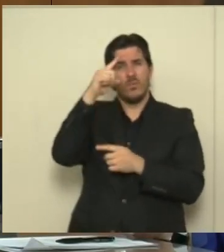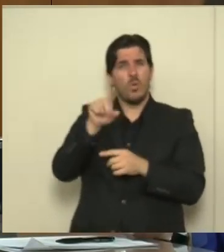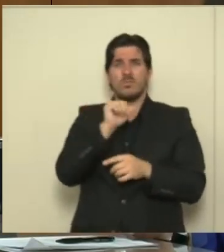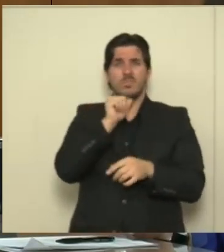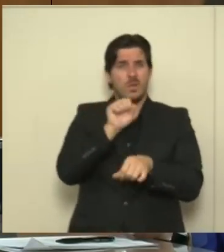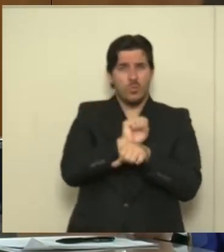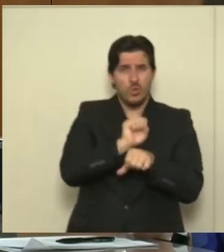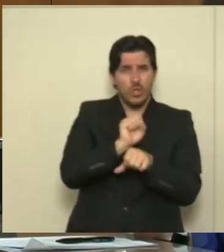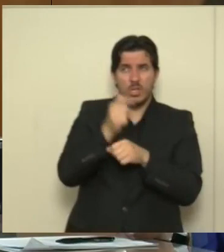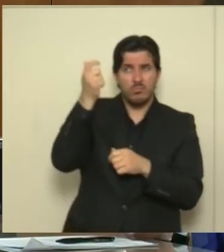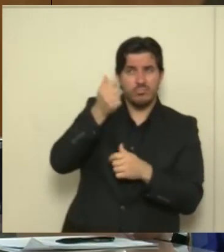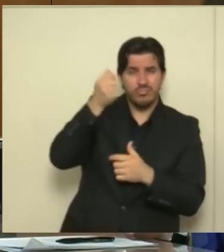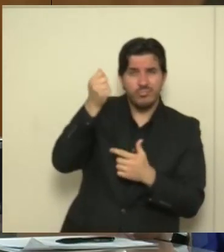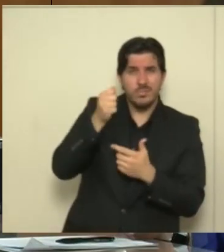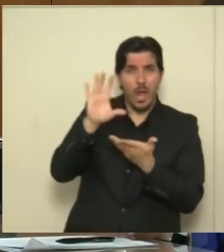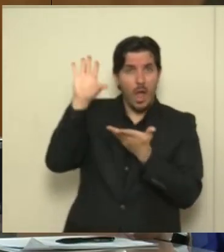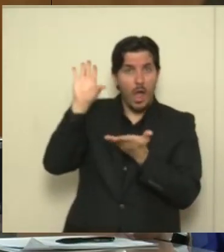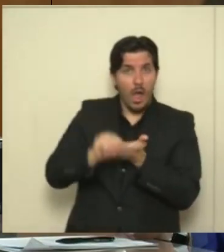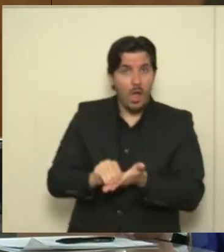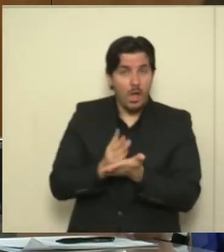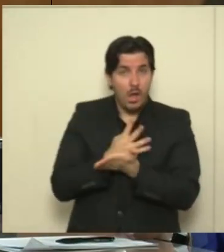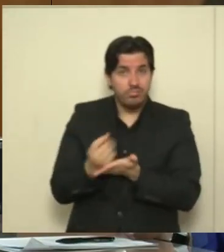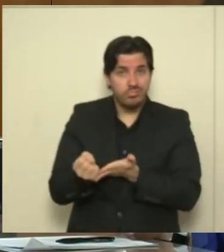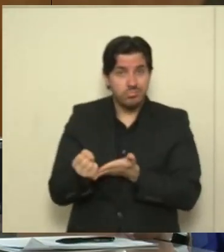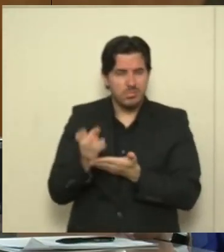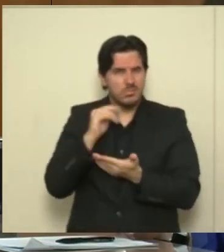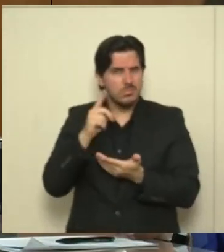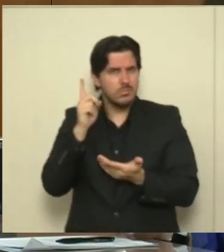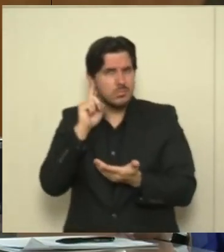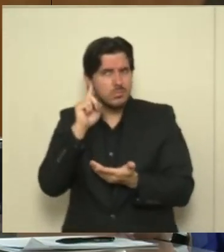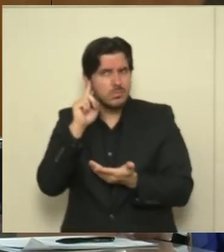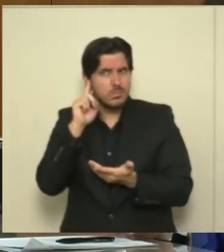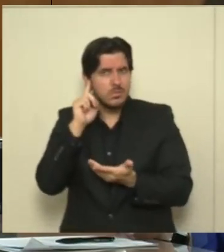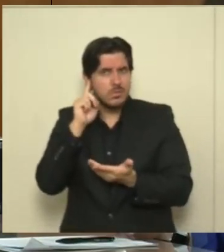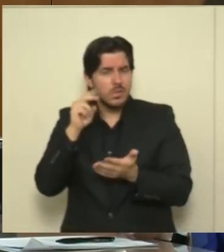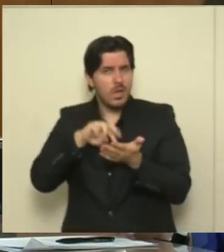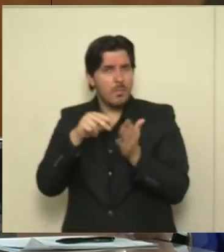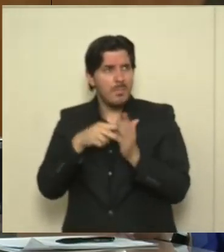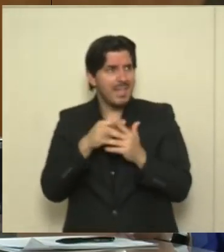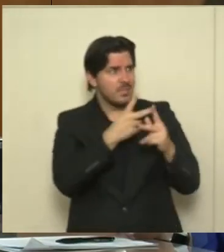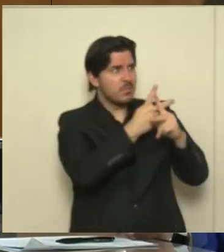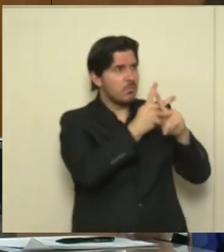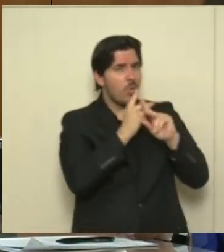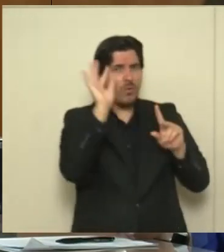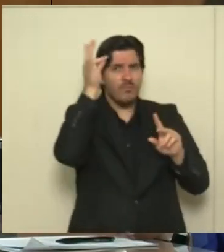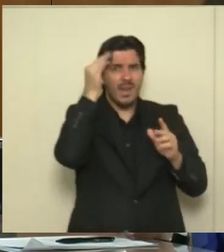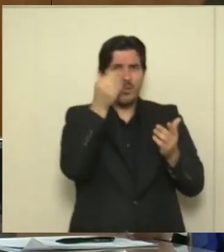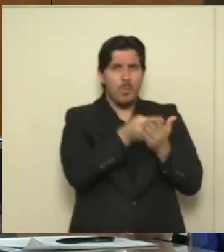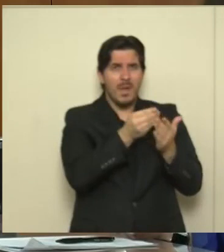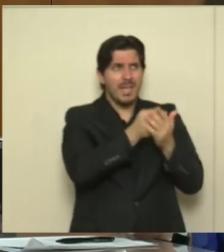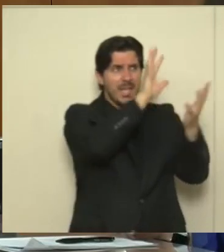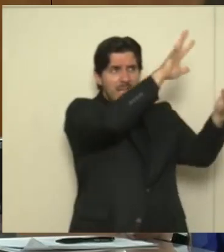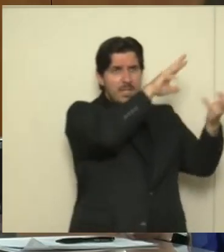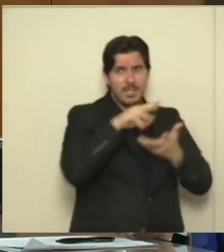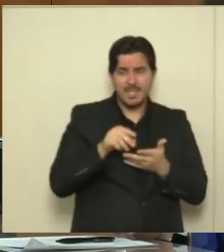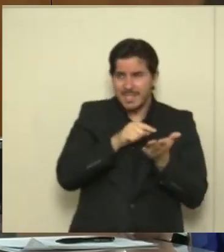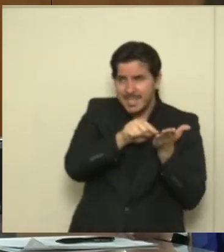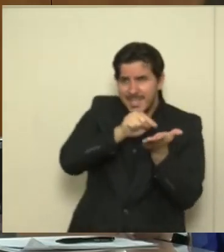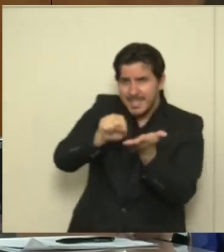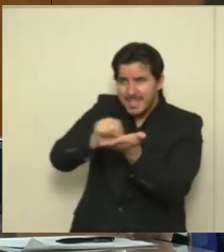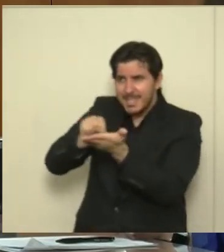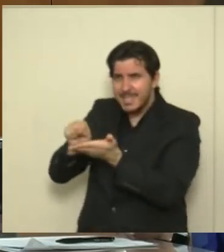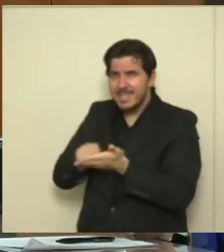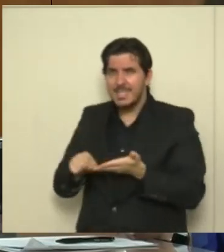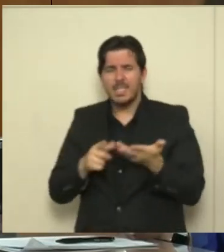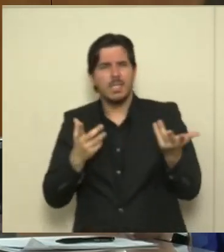this month, and that the department was using money in borrowed federal funds to pay out benefits.